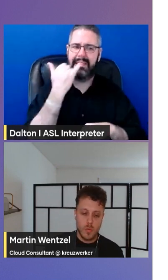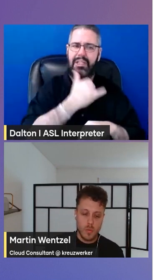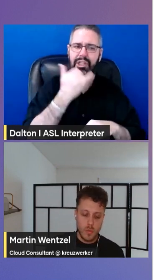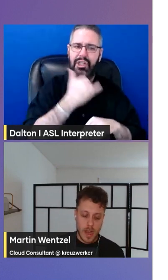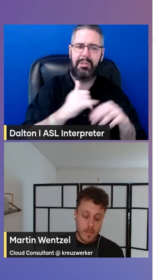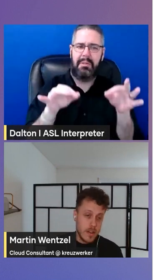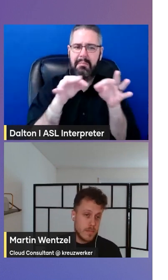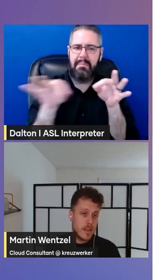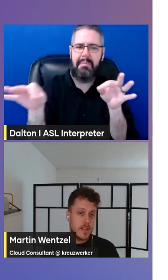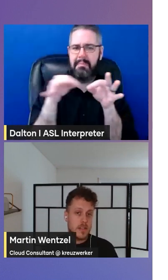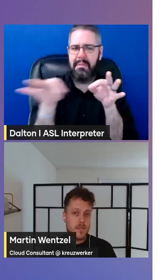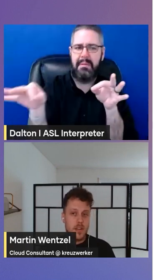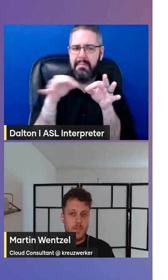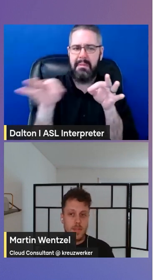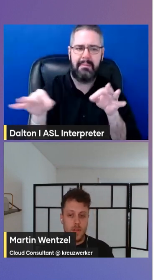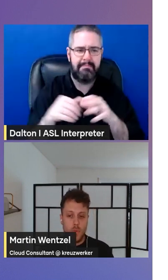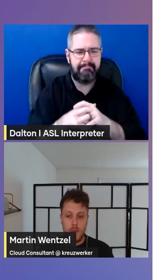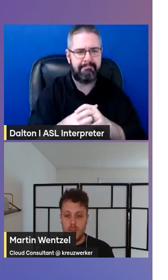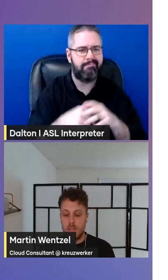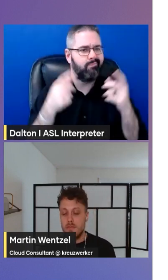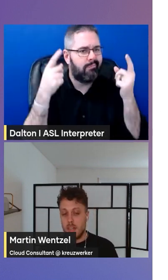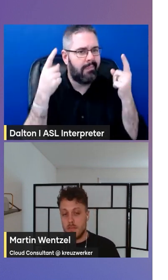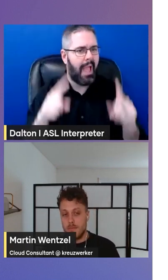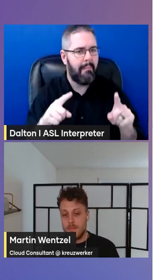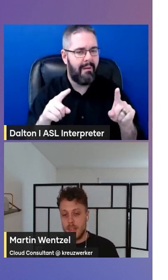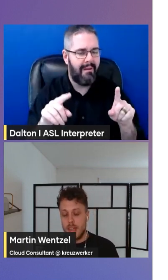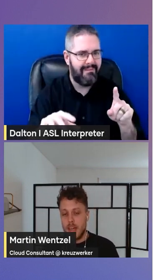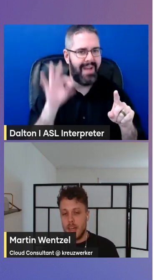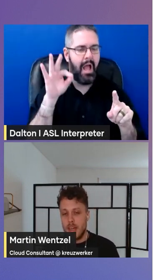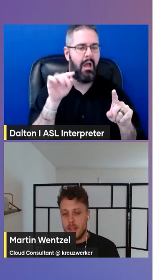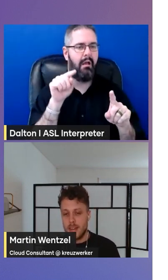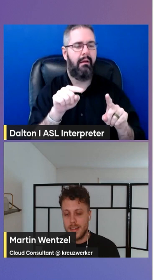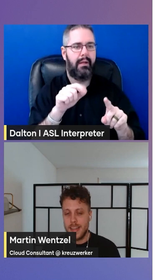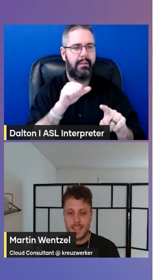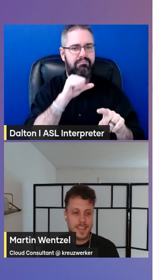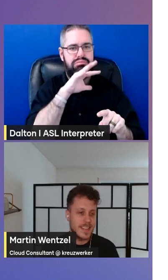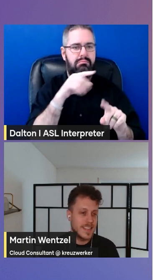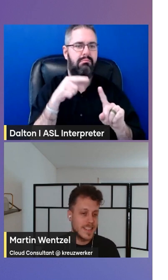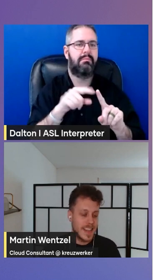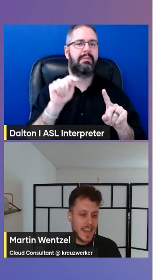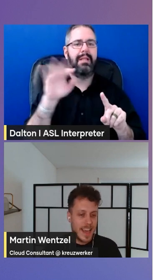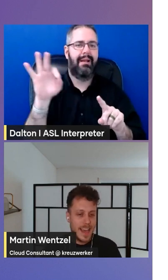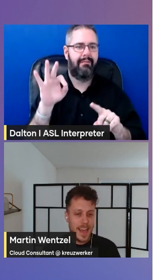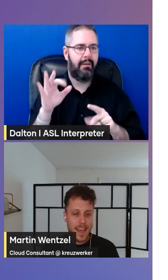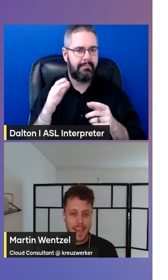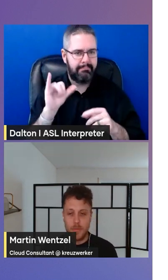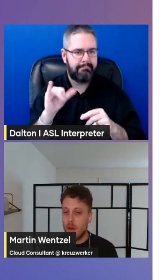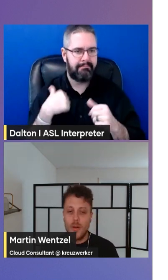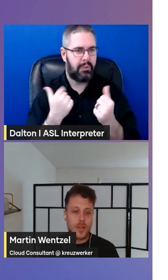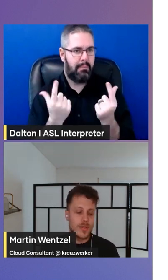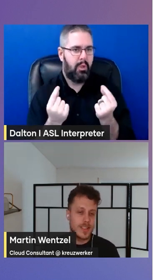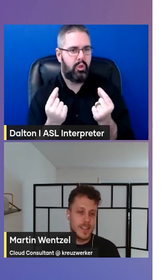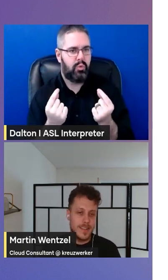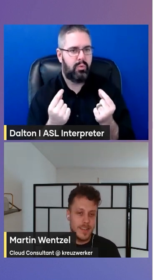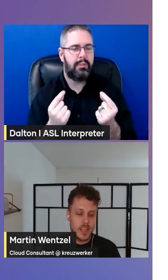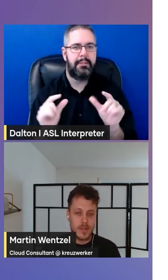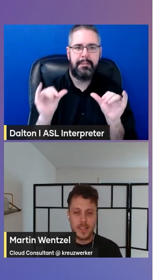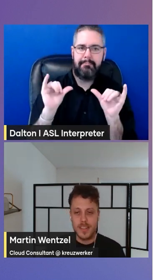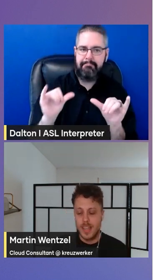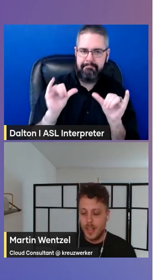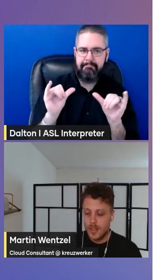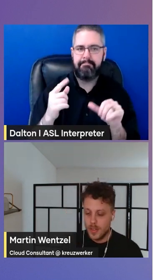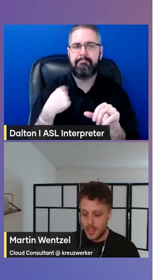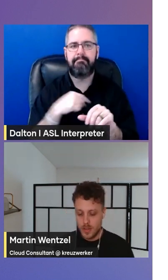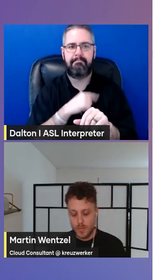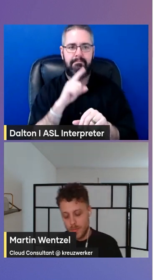So I found a bug in Terraform, what I'm going to do now. And and we are all good